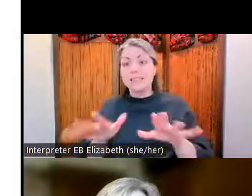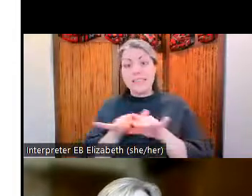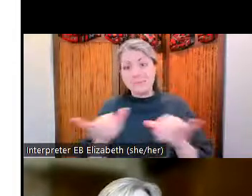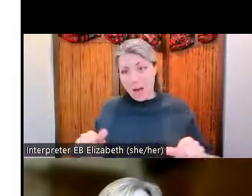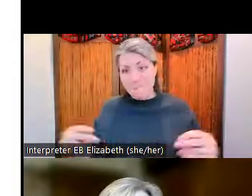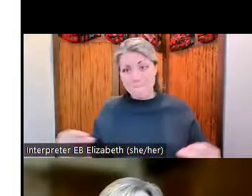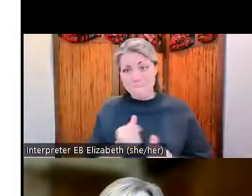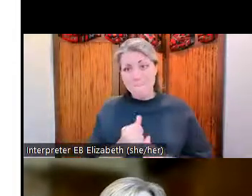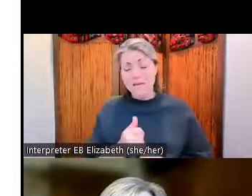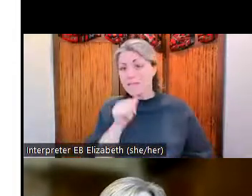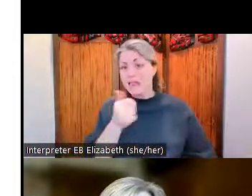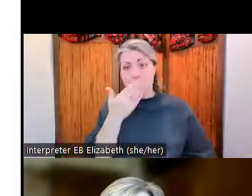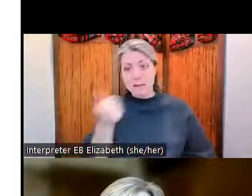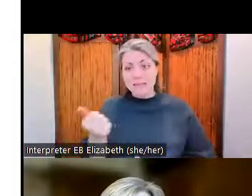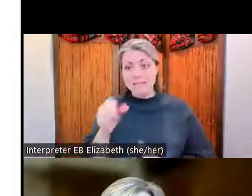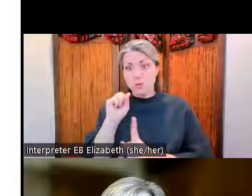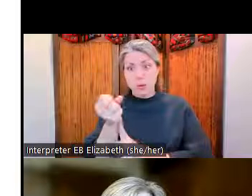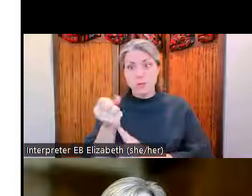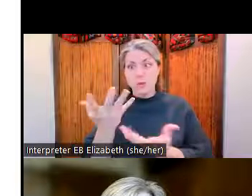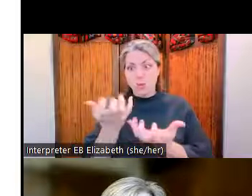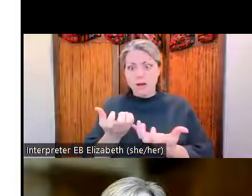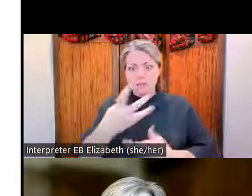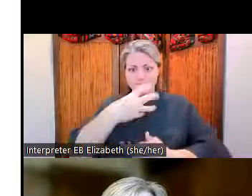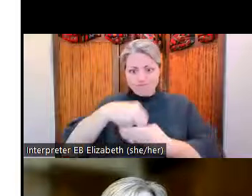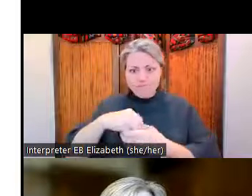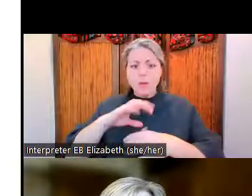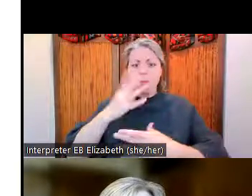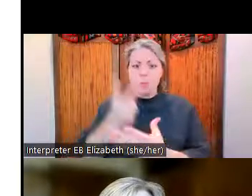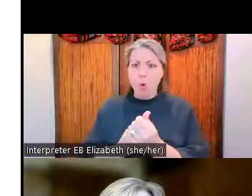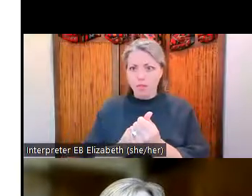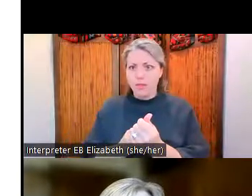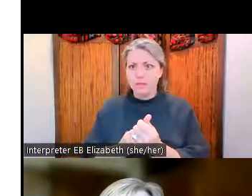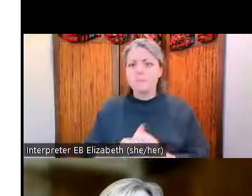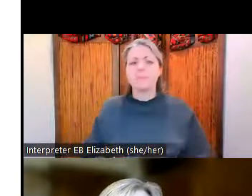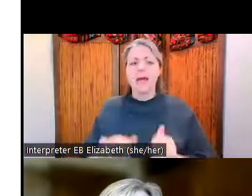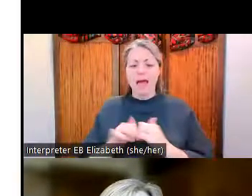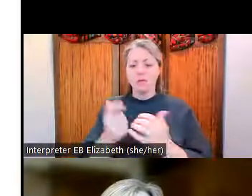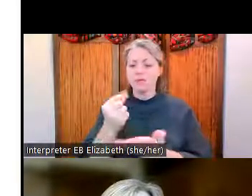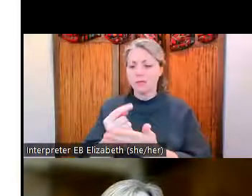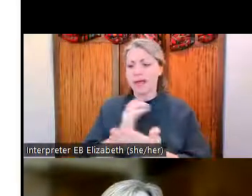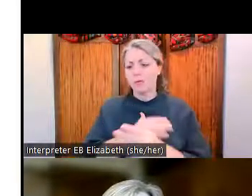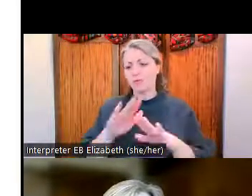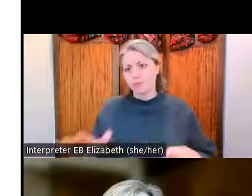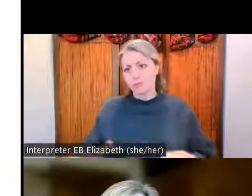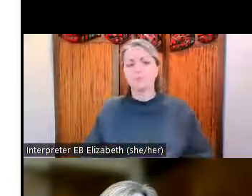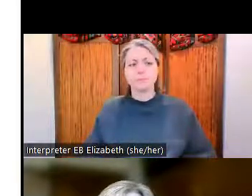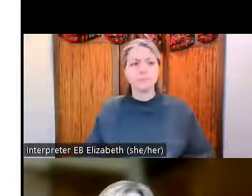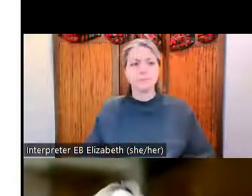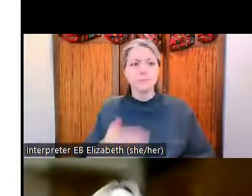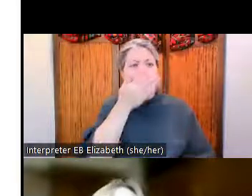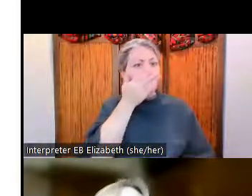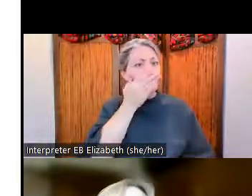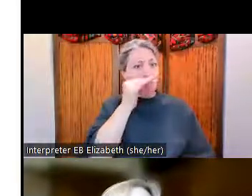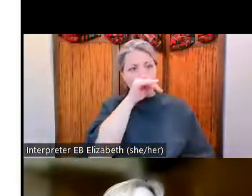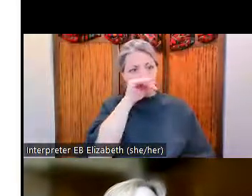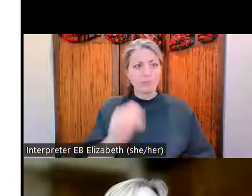best guidance for how we want to be treating our children with autism. So here comes in something called